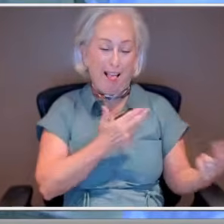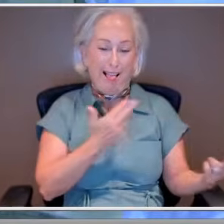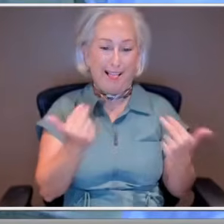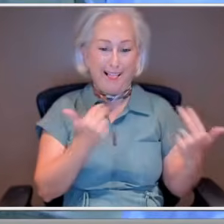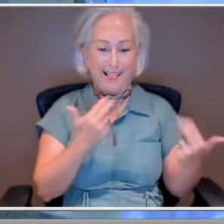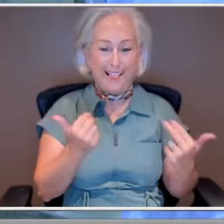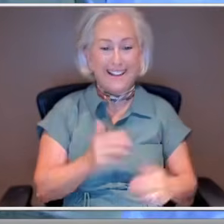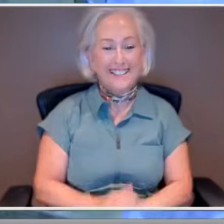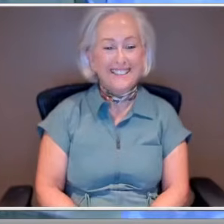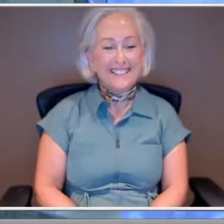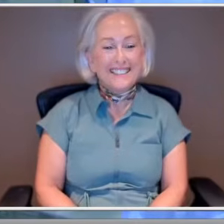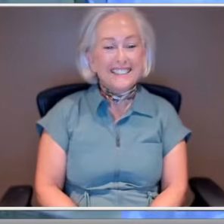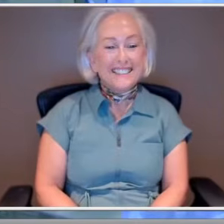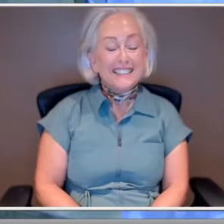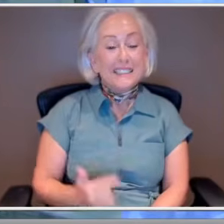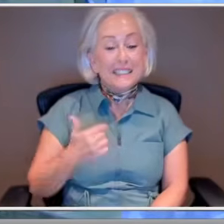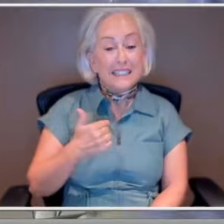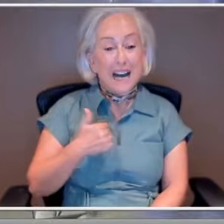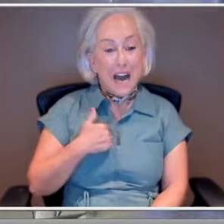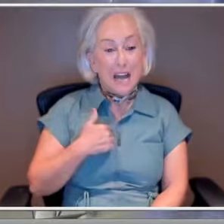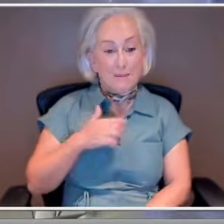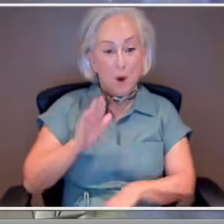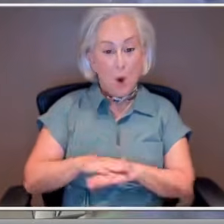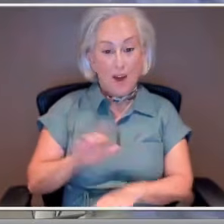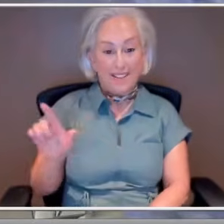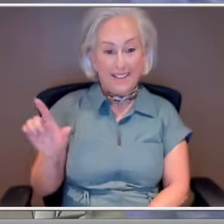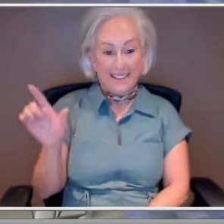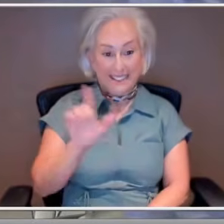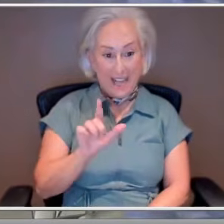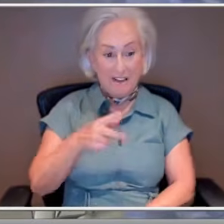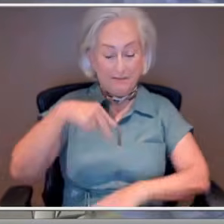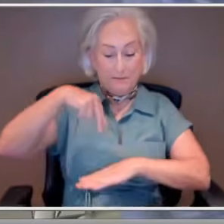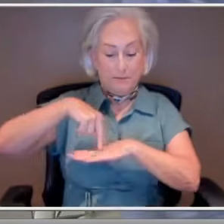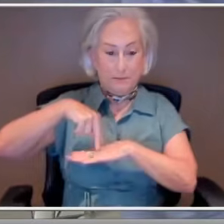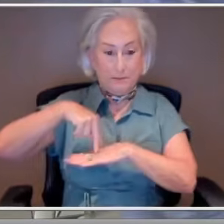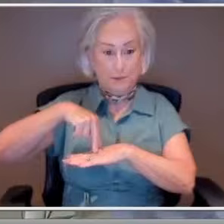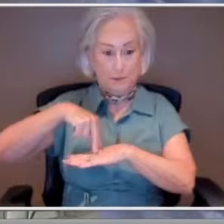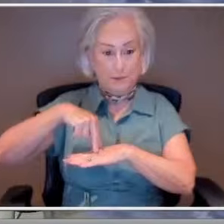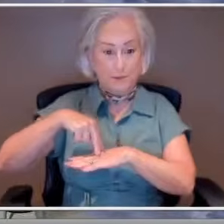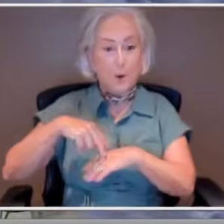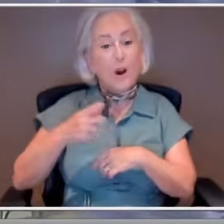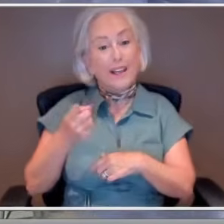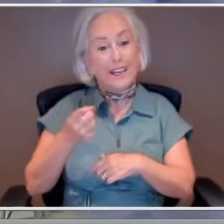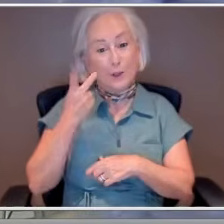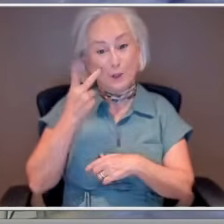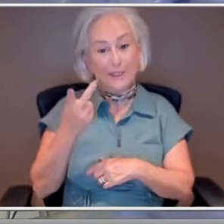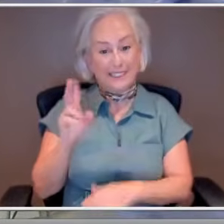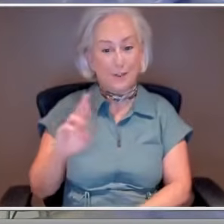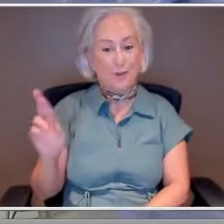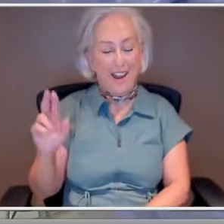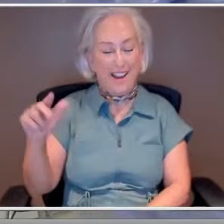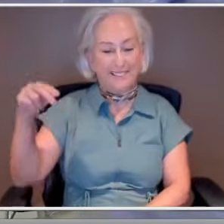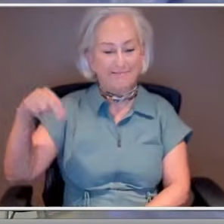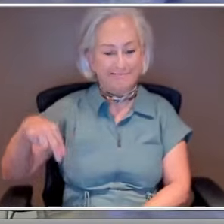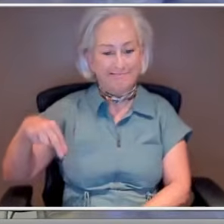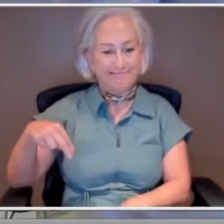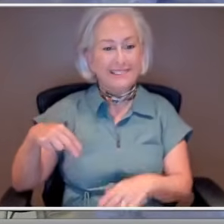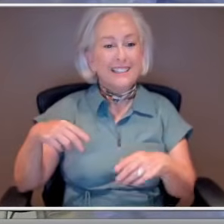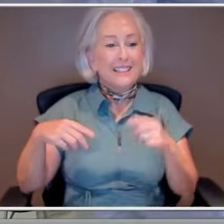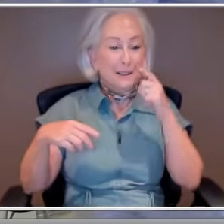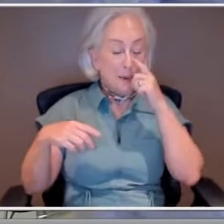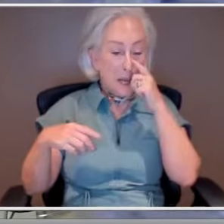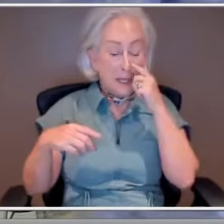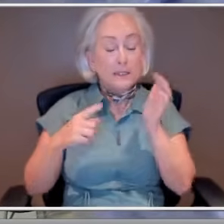Yeah, so I'm the one on the left side of the screen. Well, now actually, we not there. Yeah, now we're flipped. So we flip flop, and Okay. sometimes